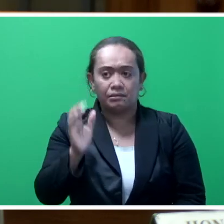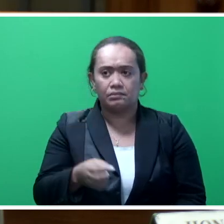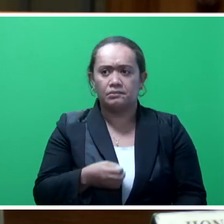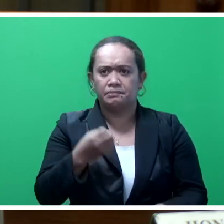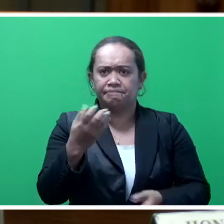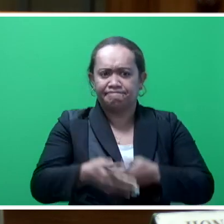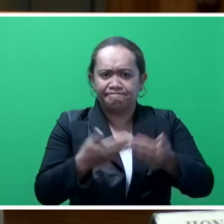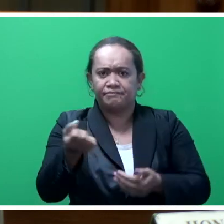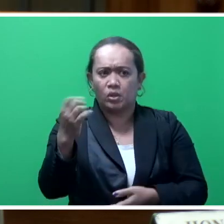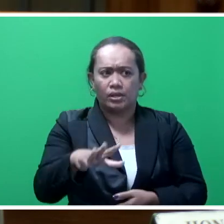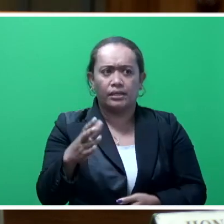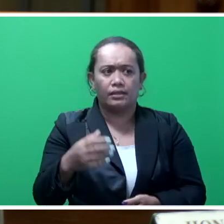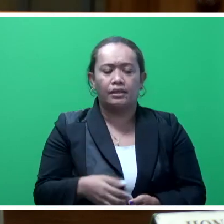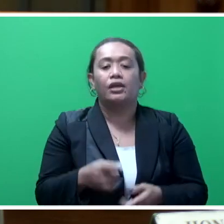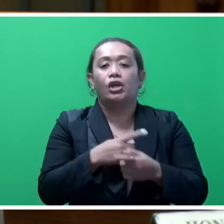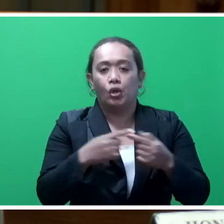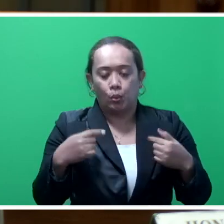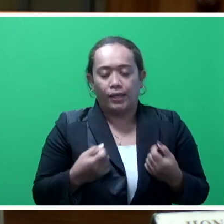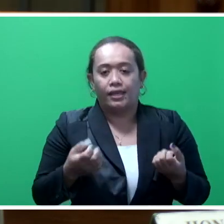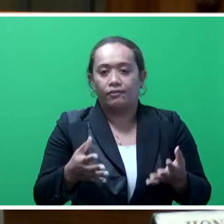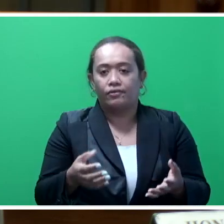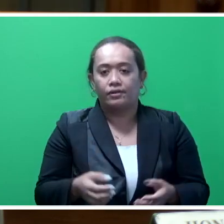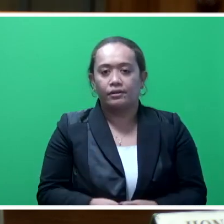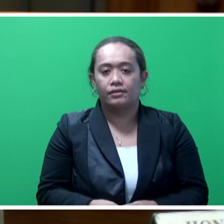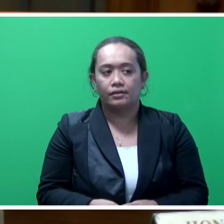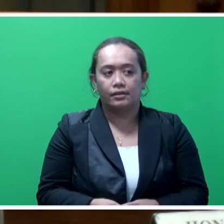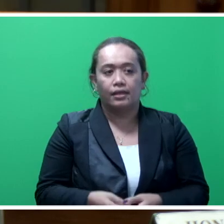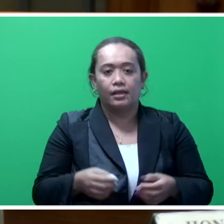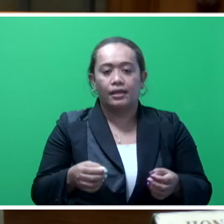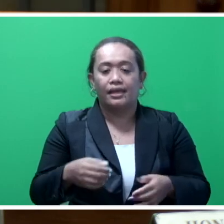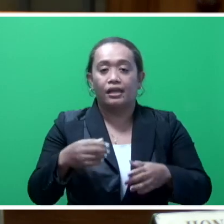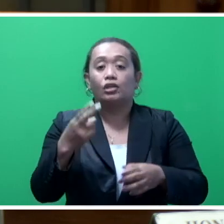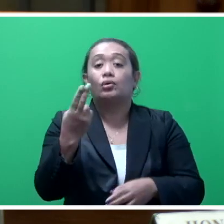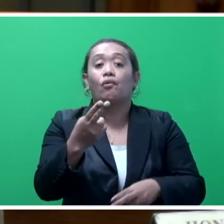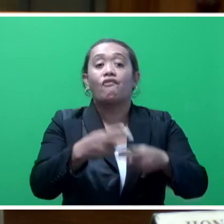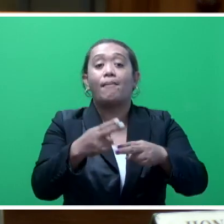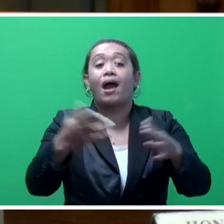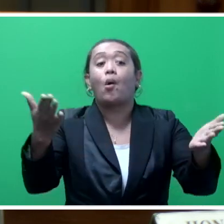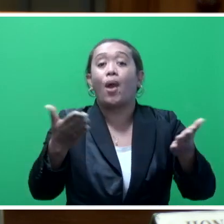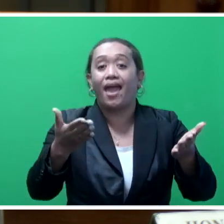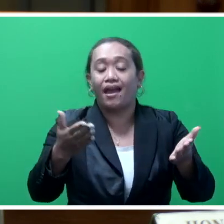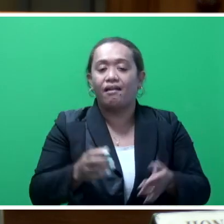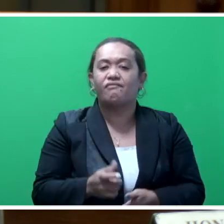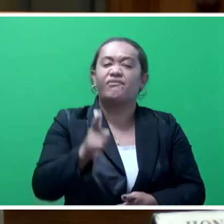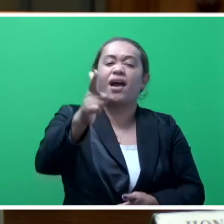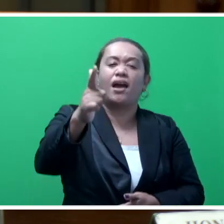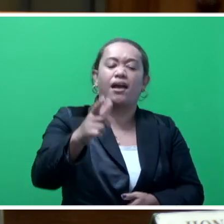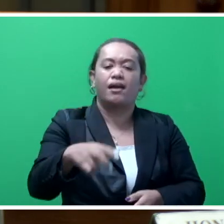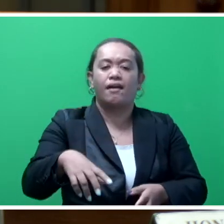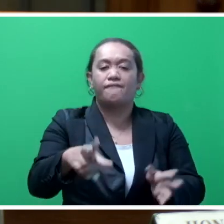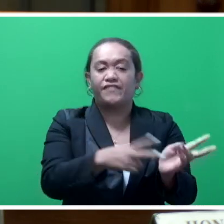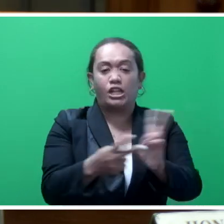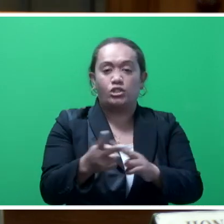are providing the organic finished product to remote interior farmers. For example, in Nandaribatu, last year we